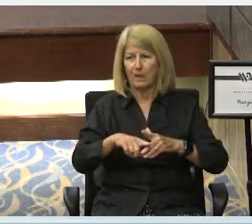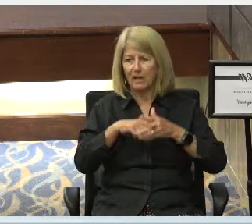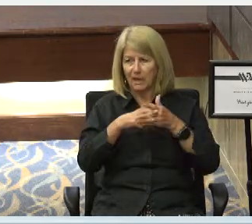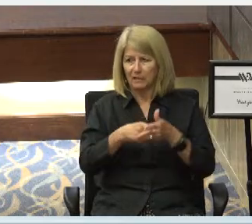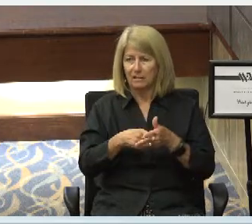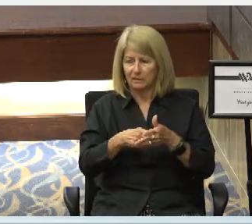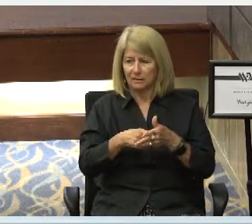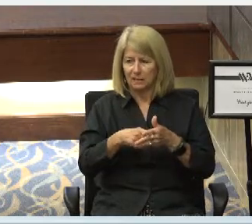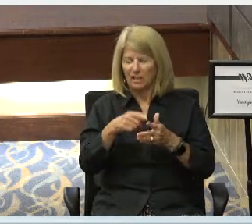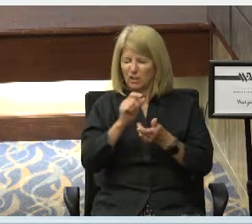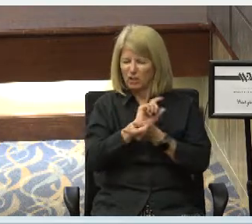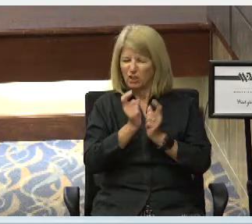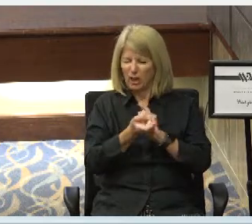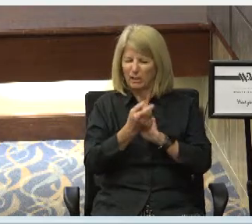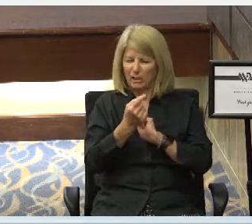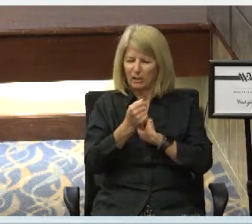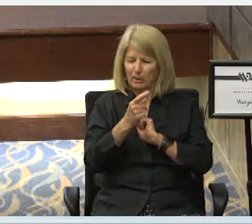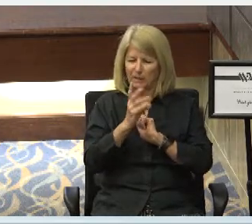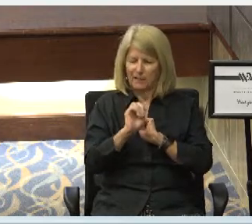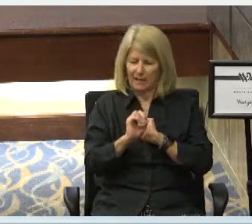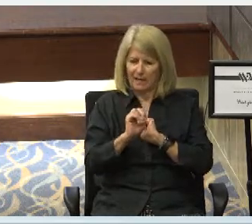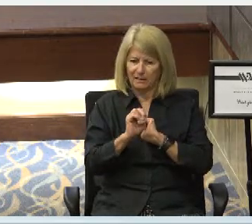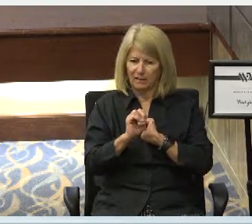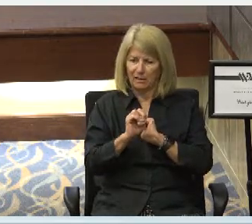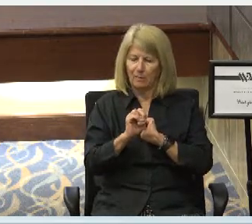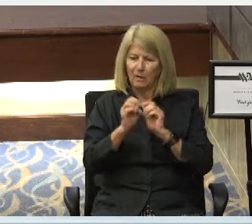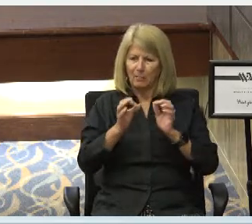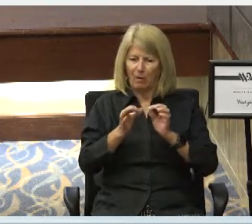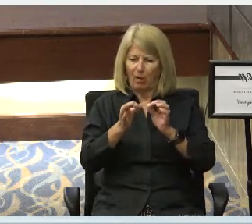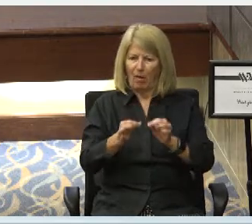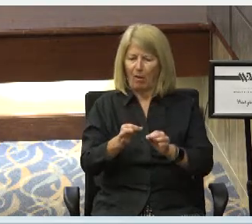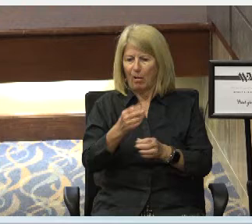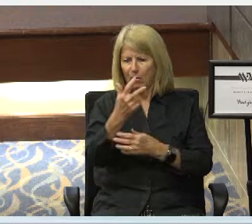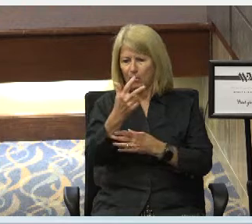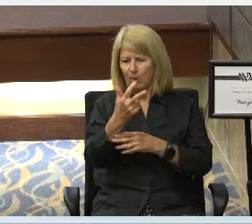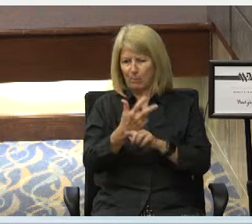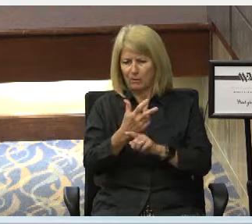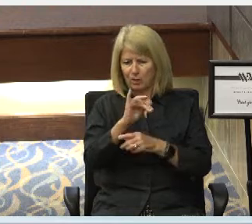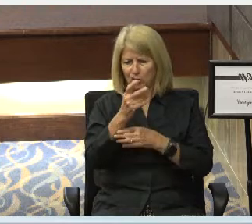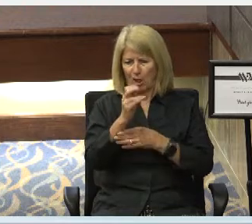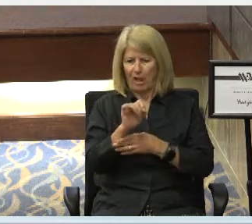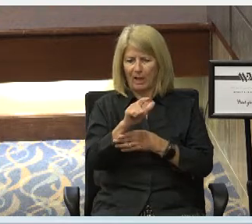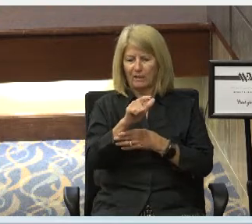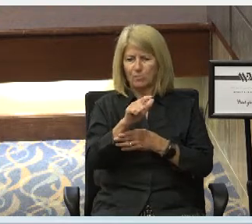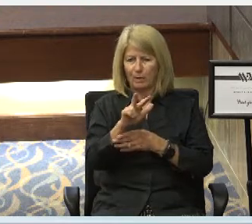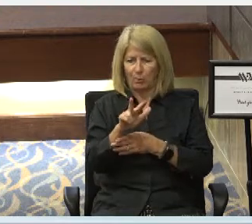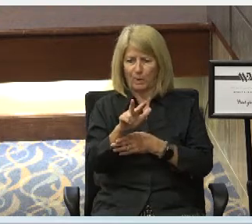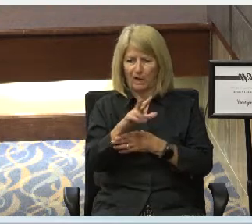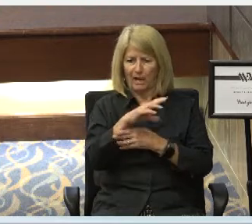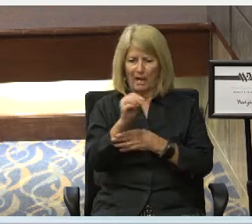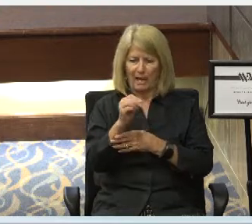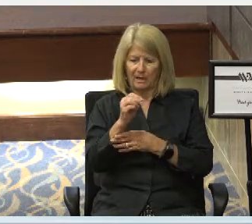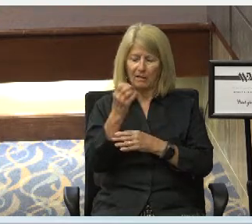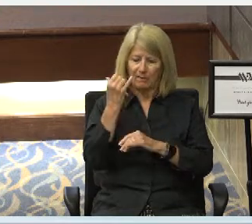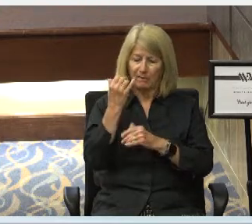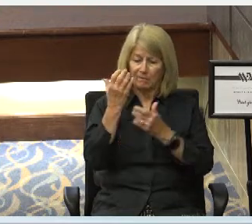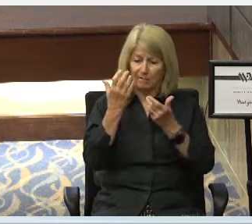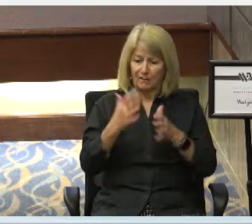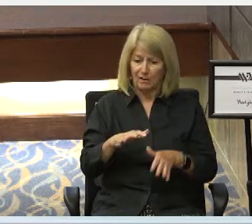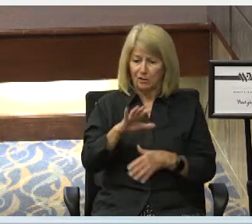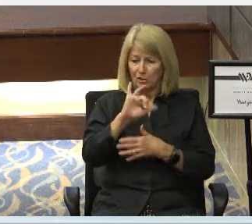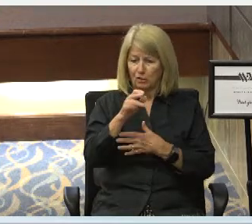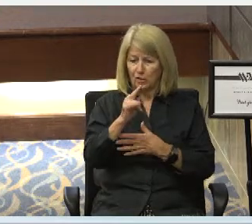changed a little bit of the dates here, moving forward about 3 months to July of 23 and completion in July of